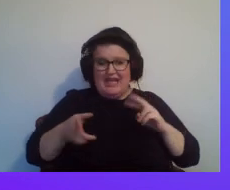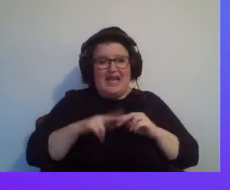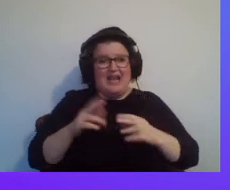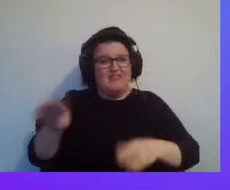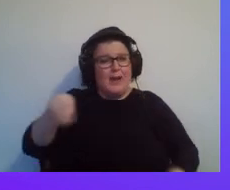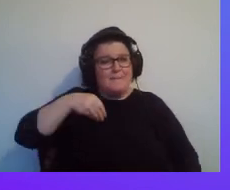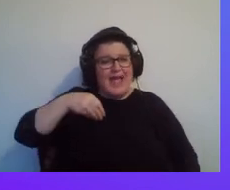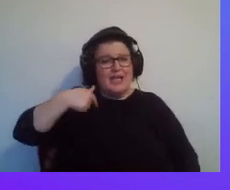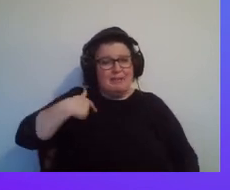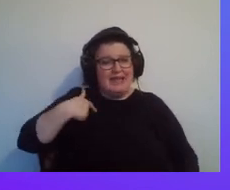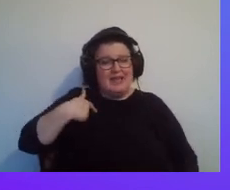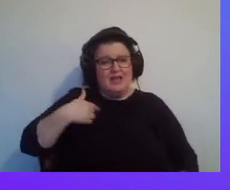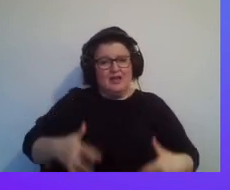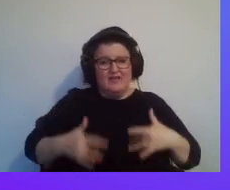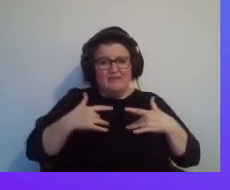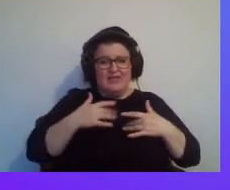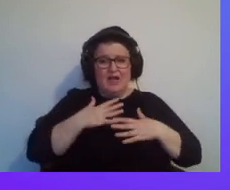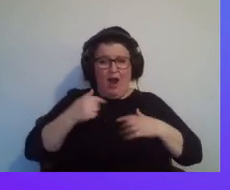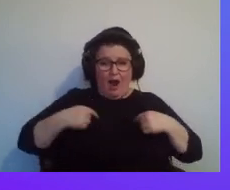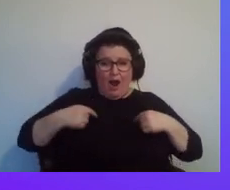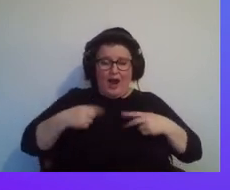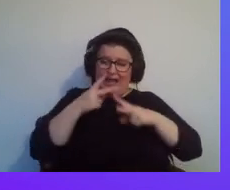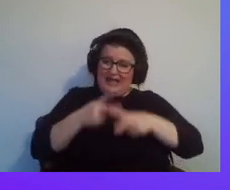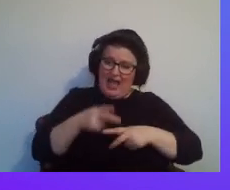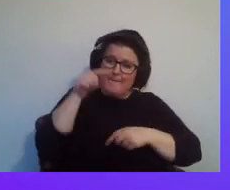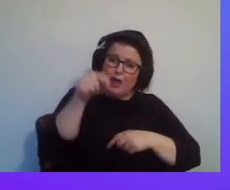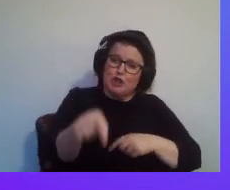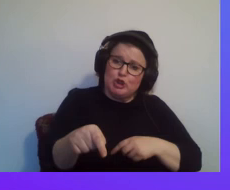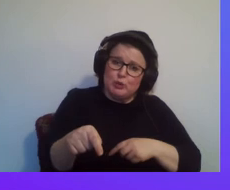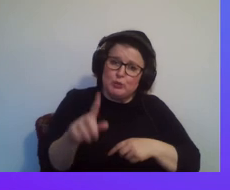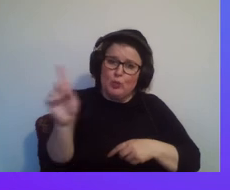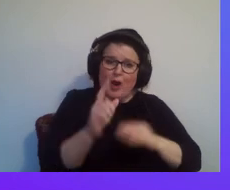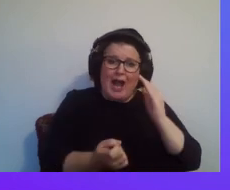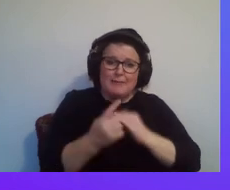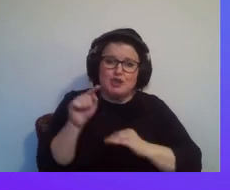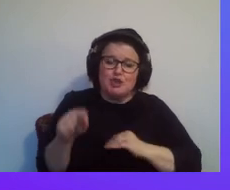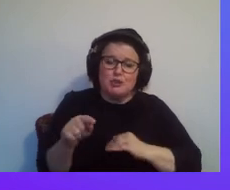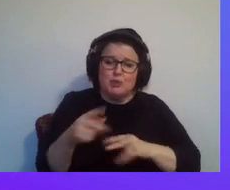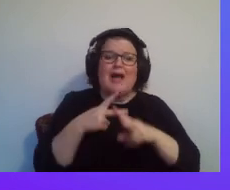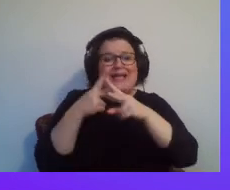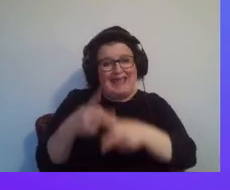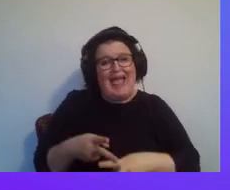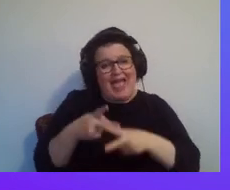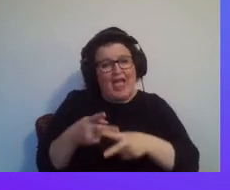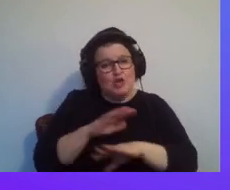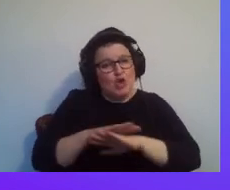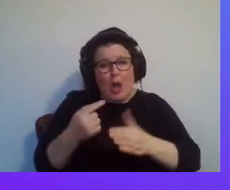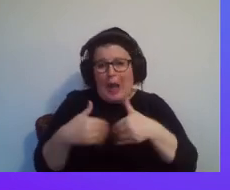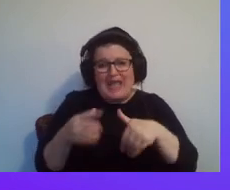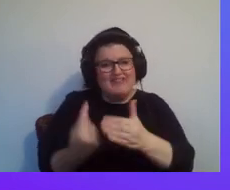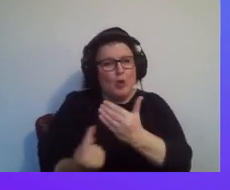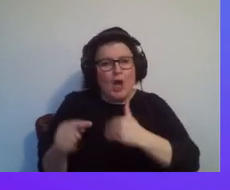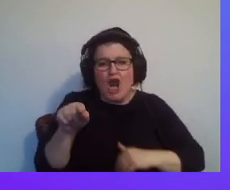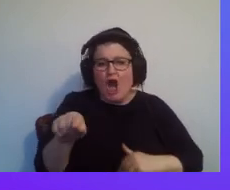towards showing that I care about you. I care about what happens to you, and I'm not going to leave you hanging. So here